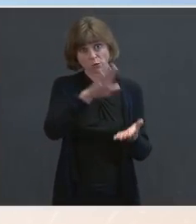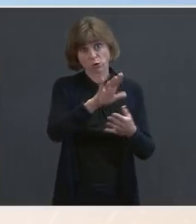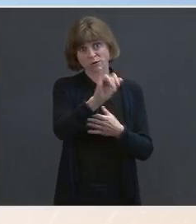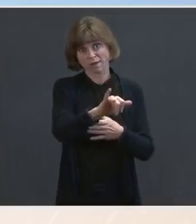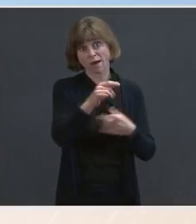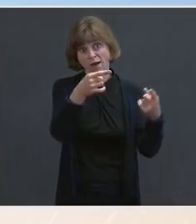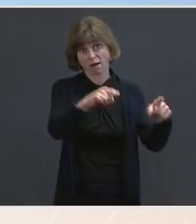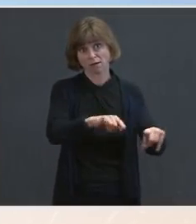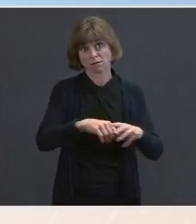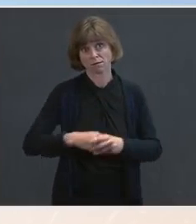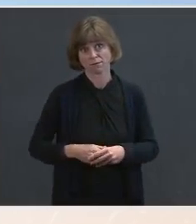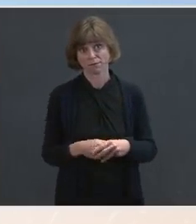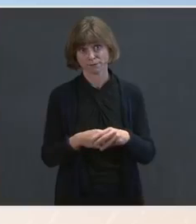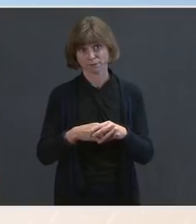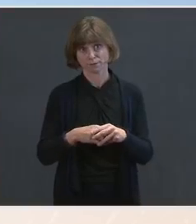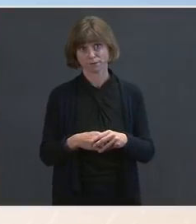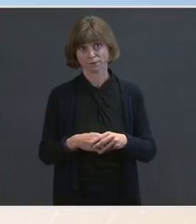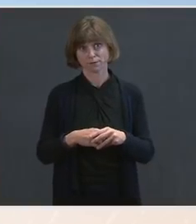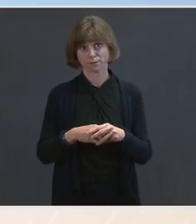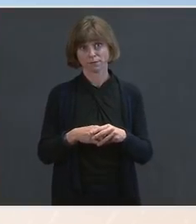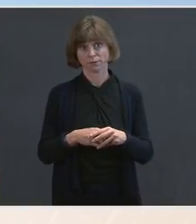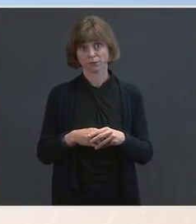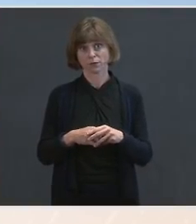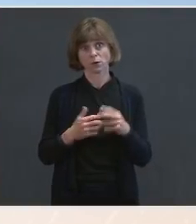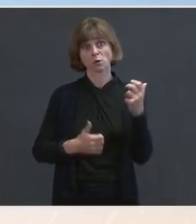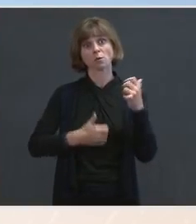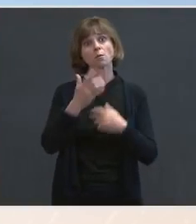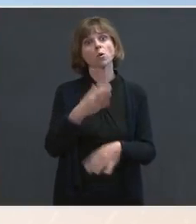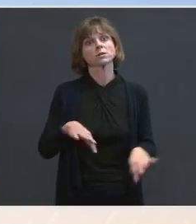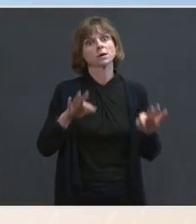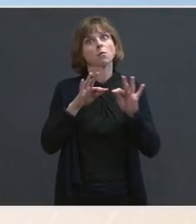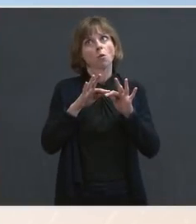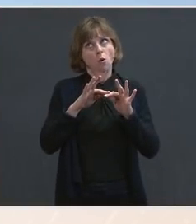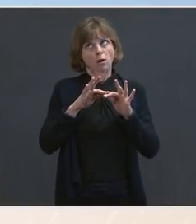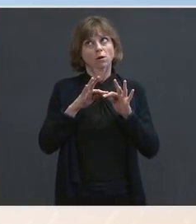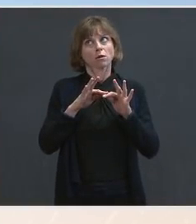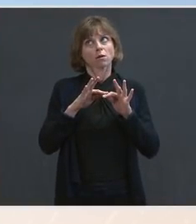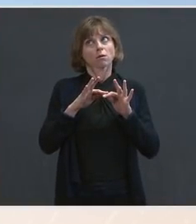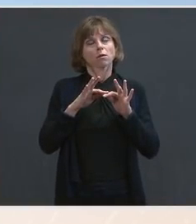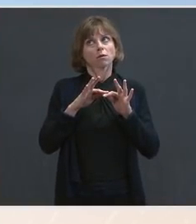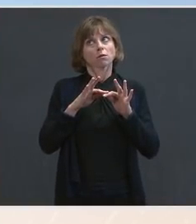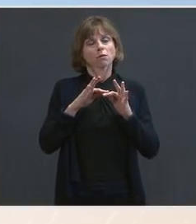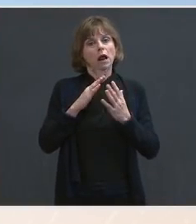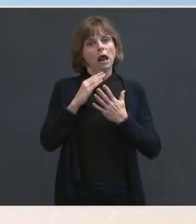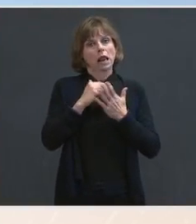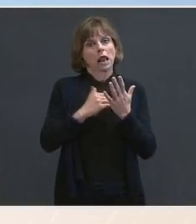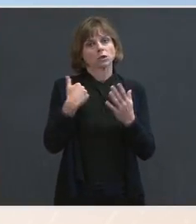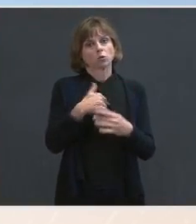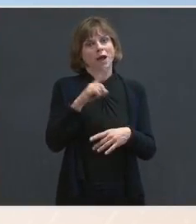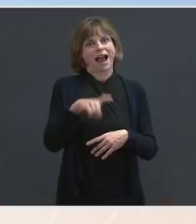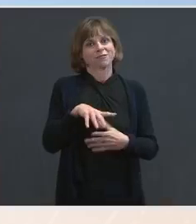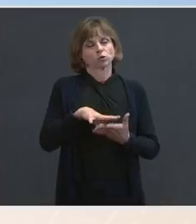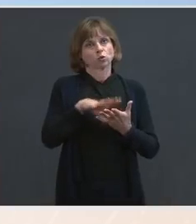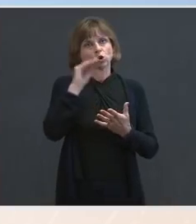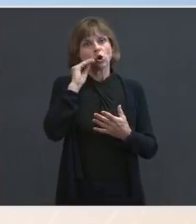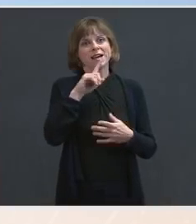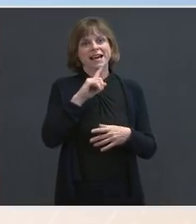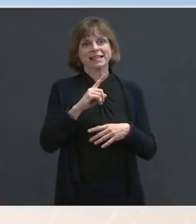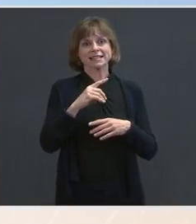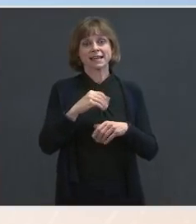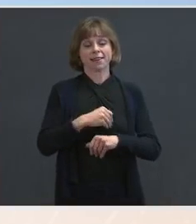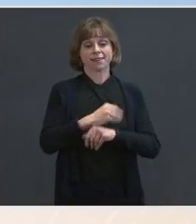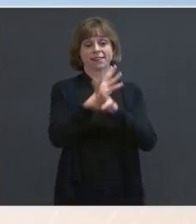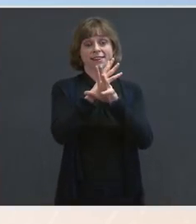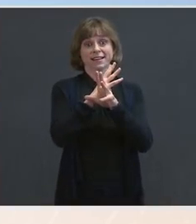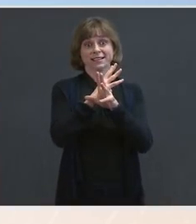The most important set of lessons I think we have to draw from is the availability of telehealth platform. Demand